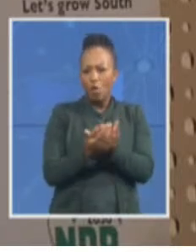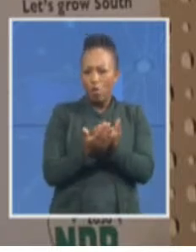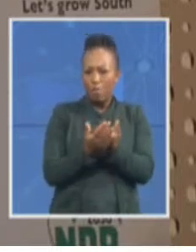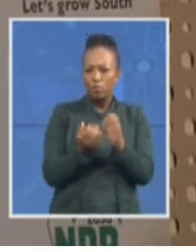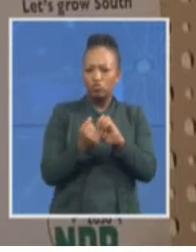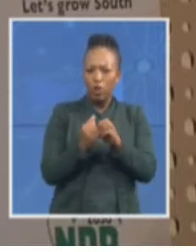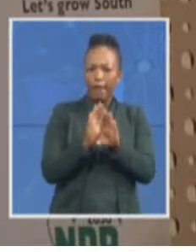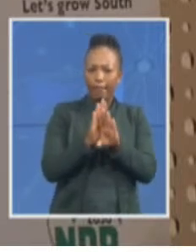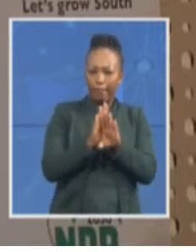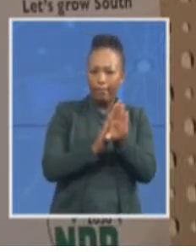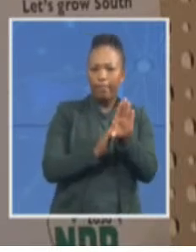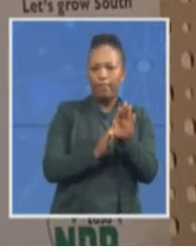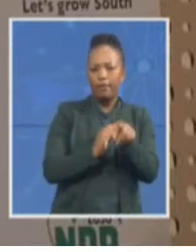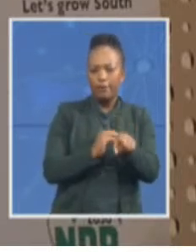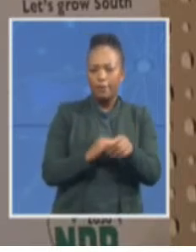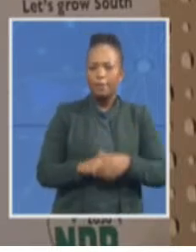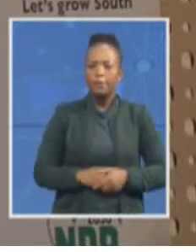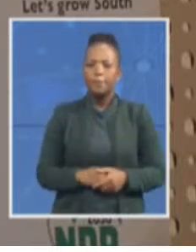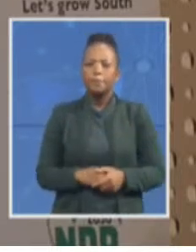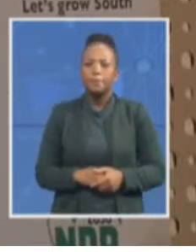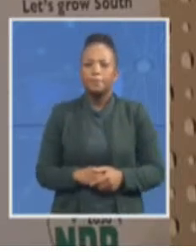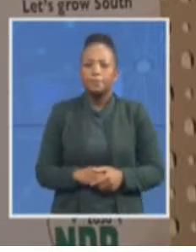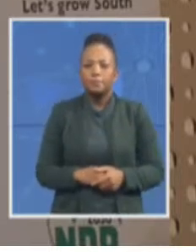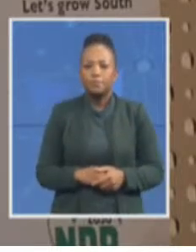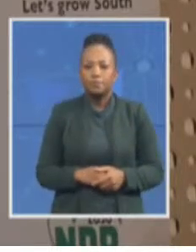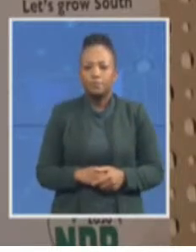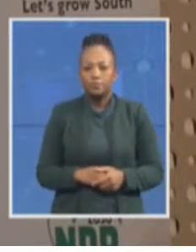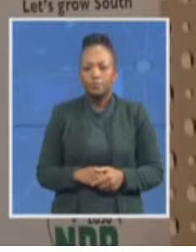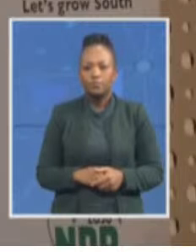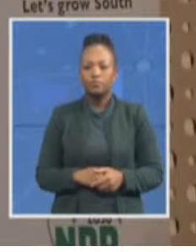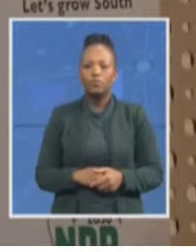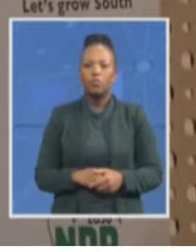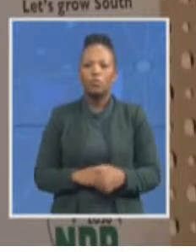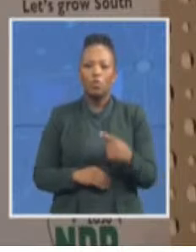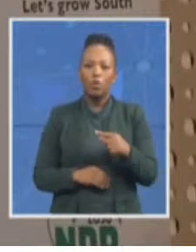On the liquefied petroleum gas rollout strategy